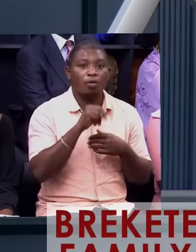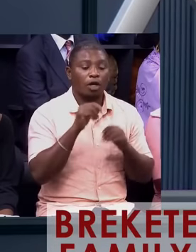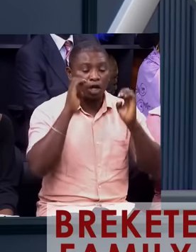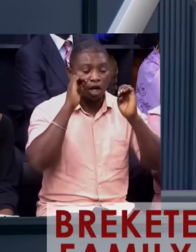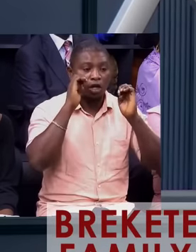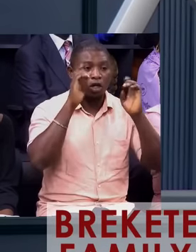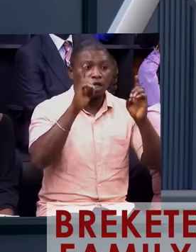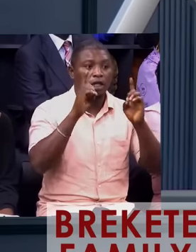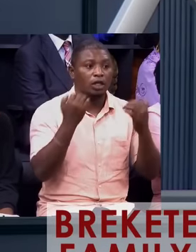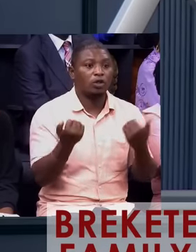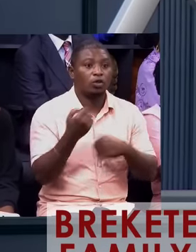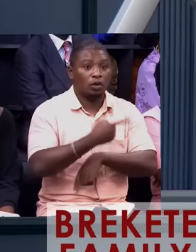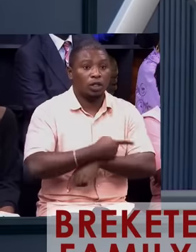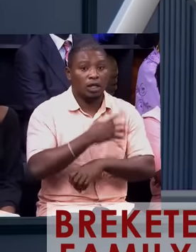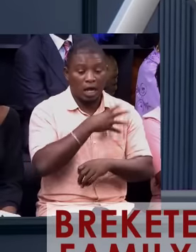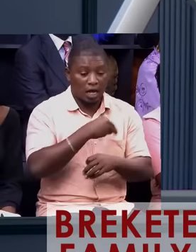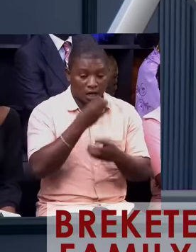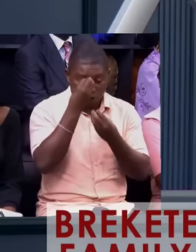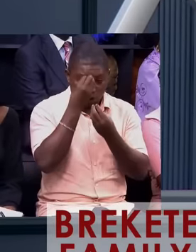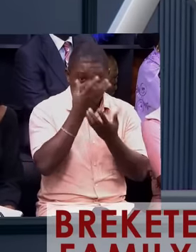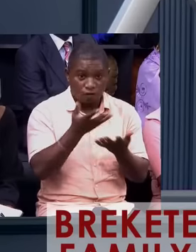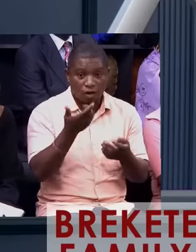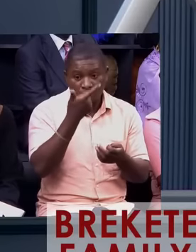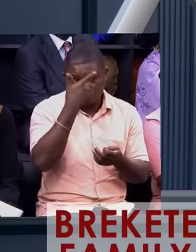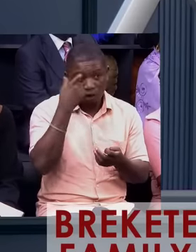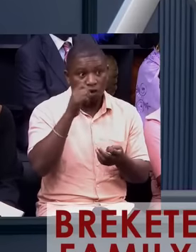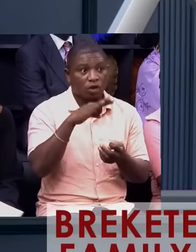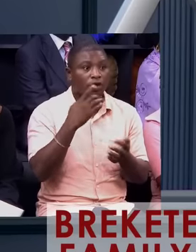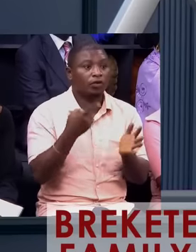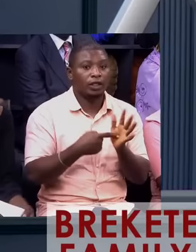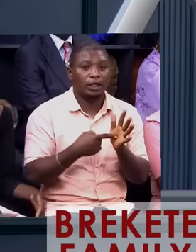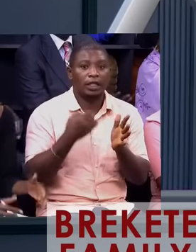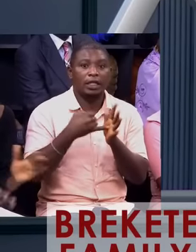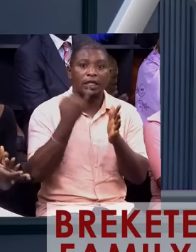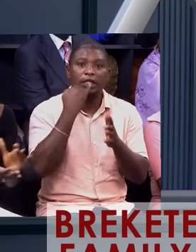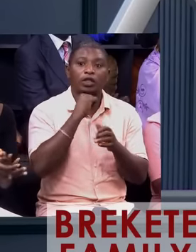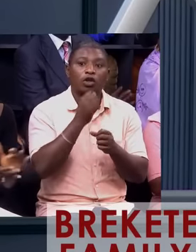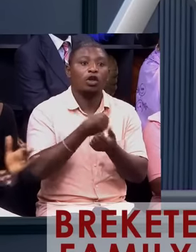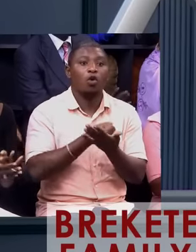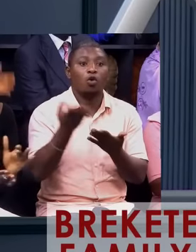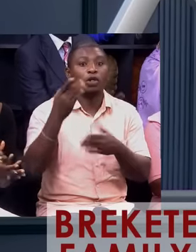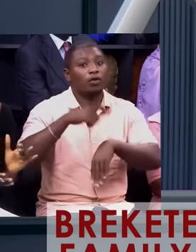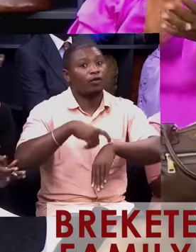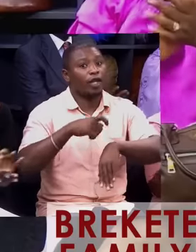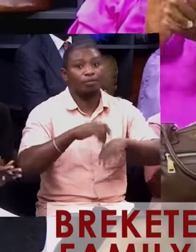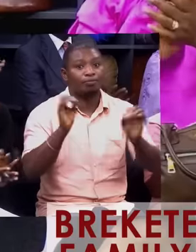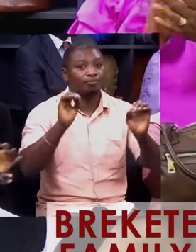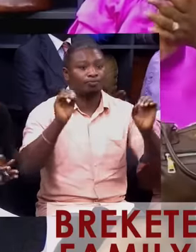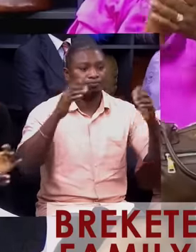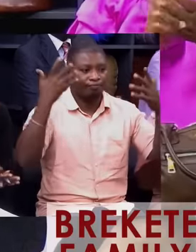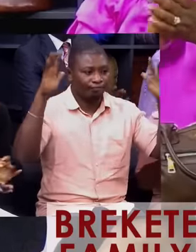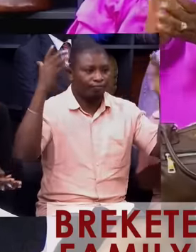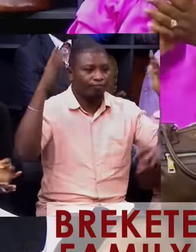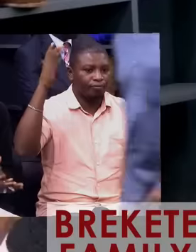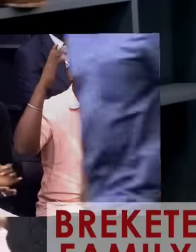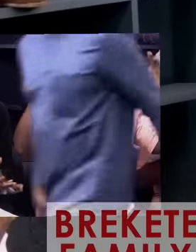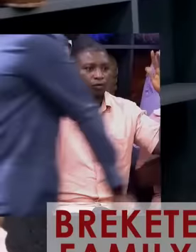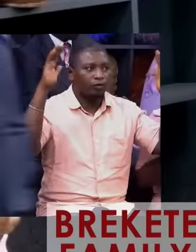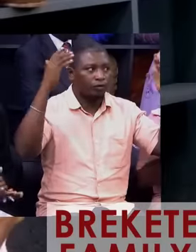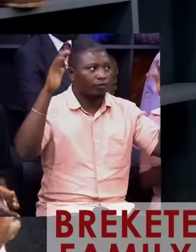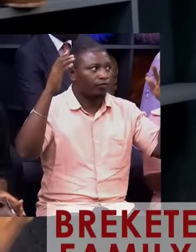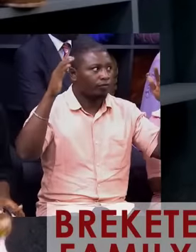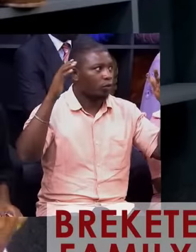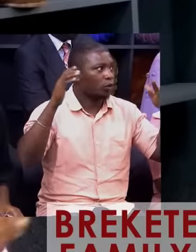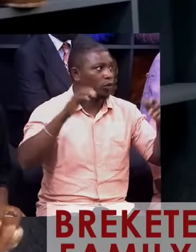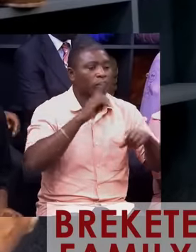educated today and informed because of this it is not a waste of time and when we ask